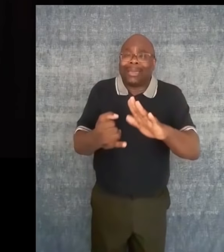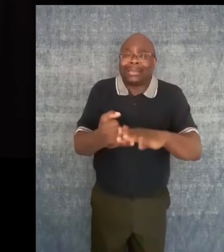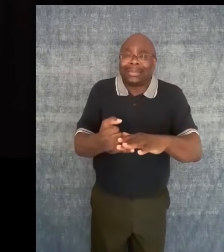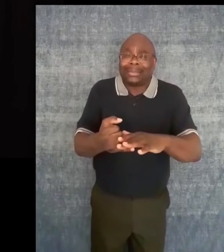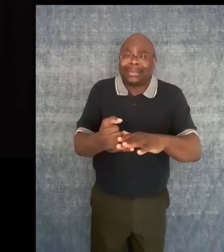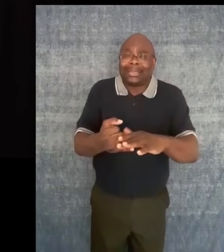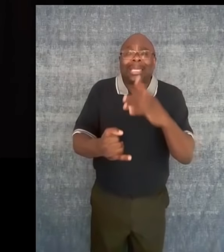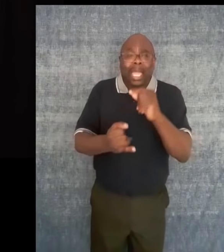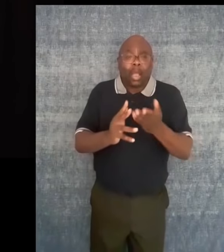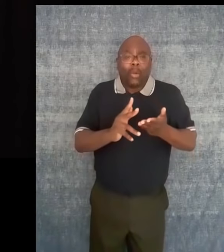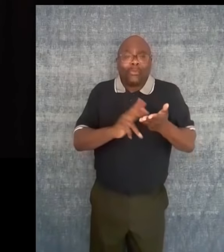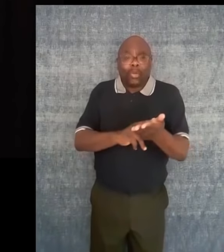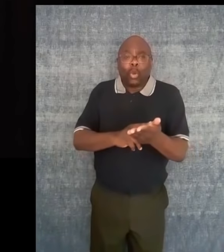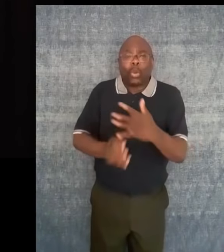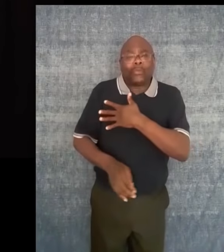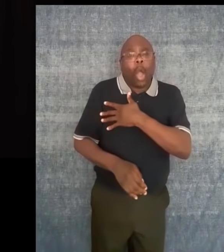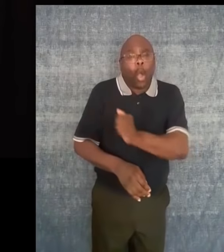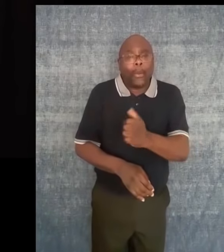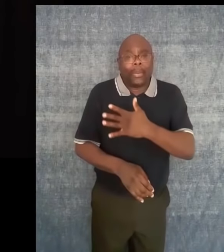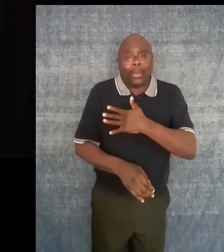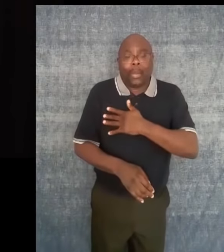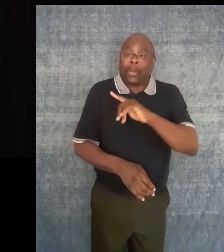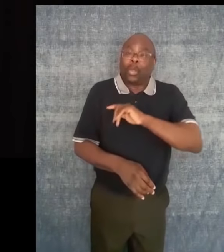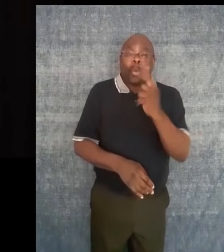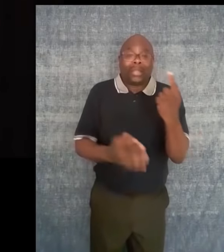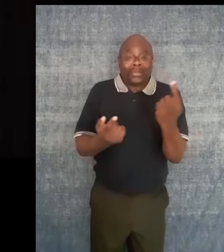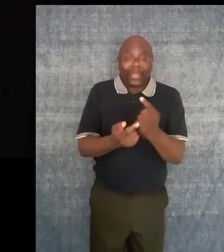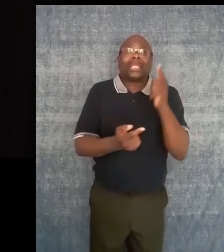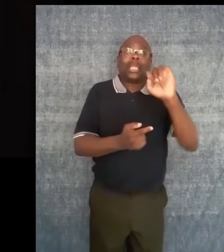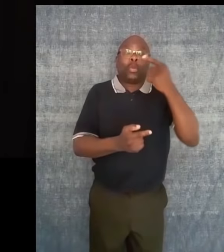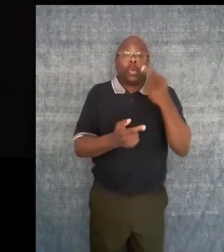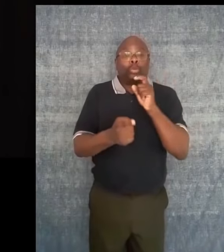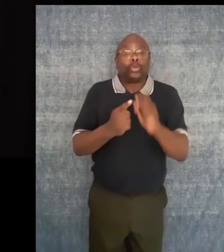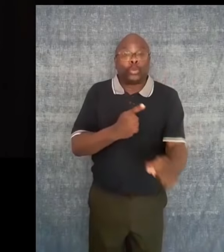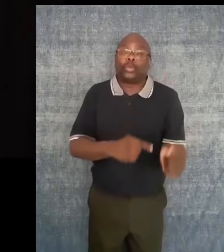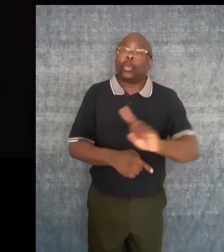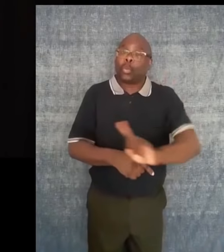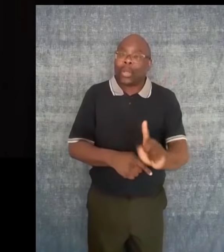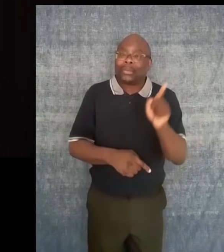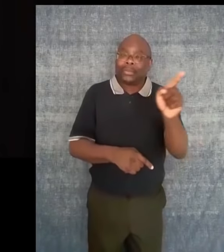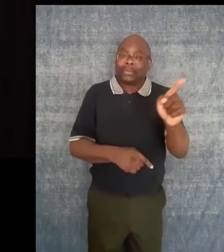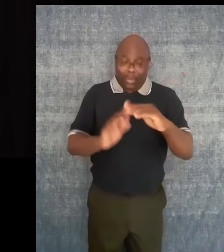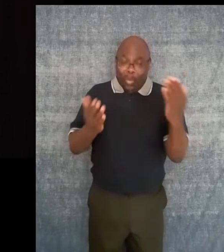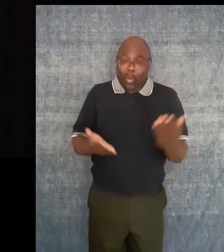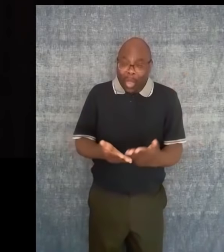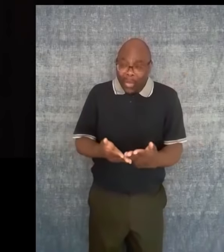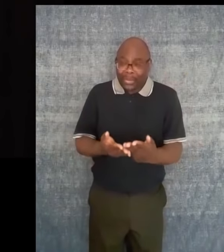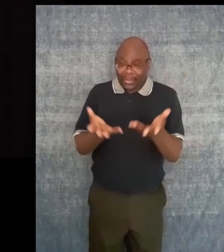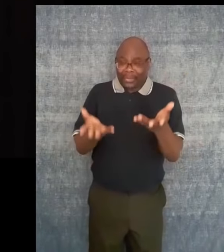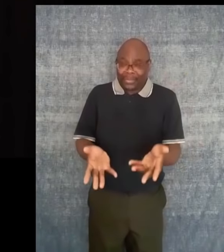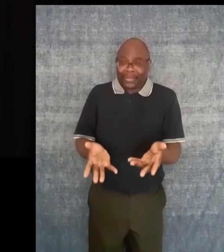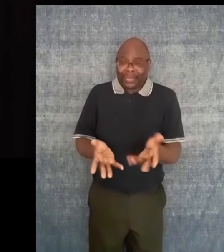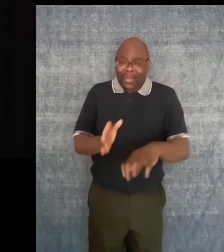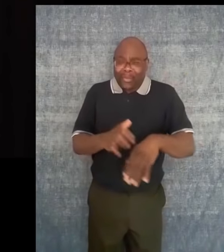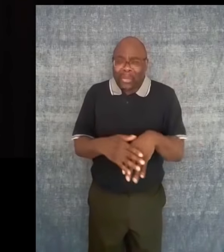And we can endure with hope, for there is one thing that God will do. This world as we know it is